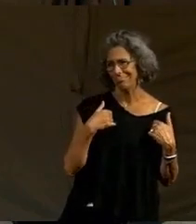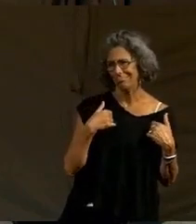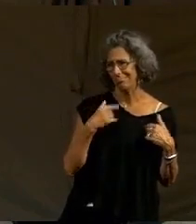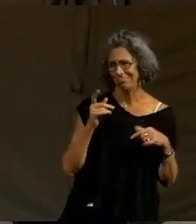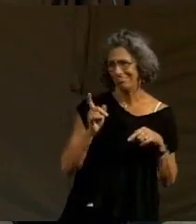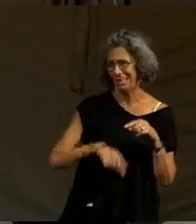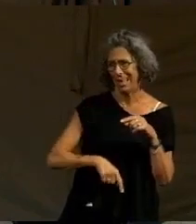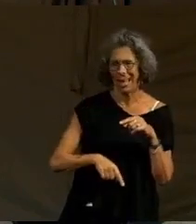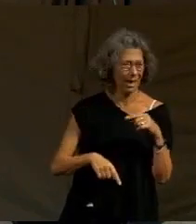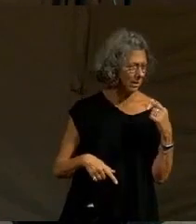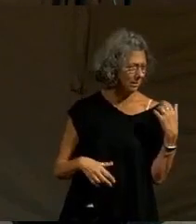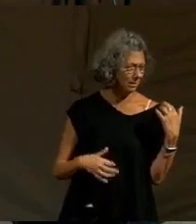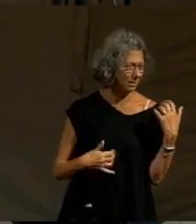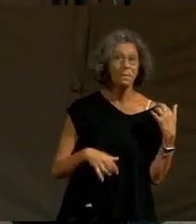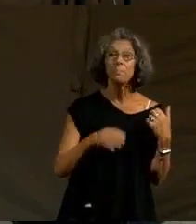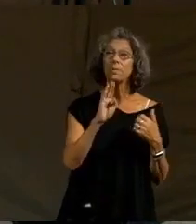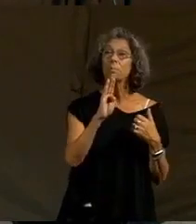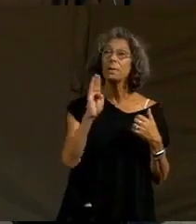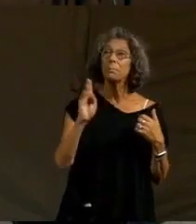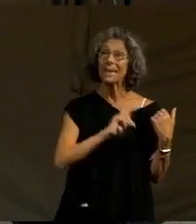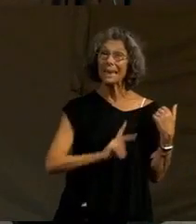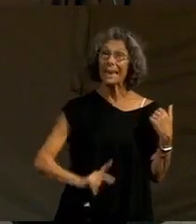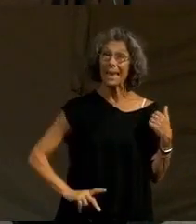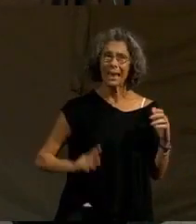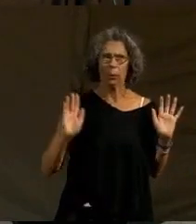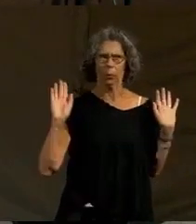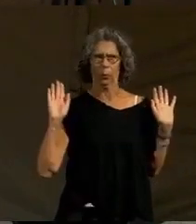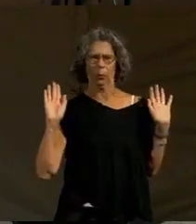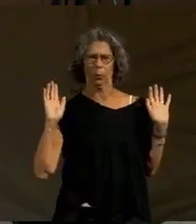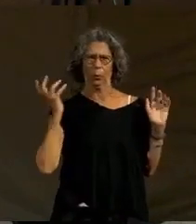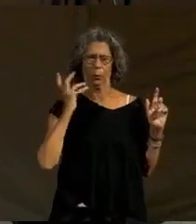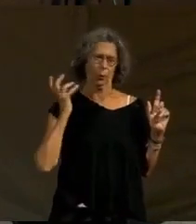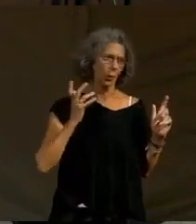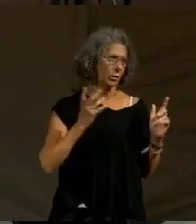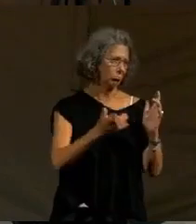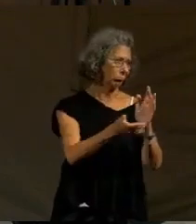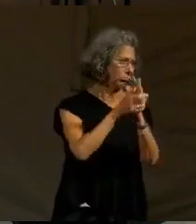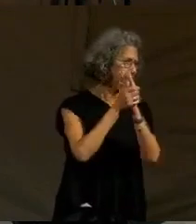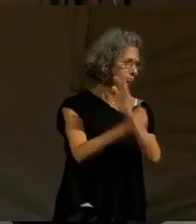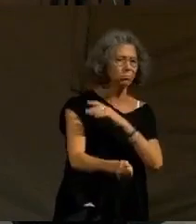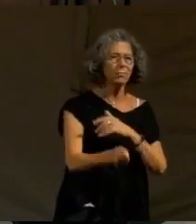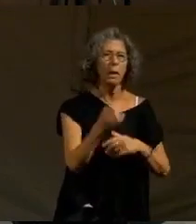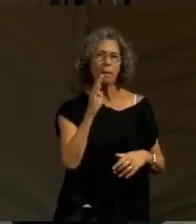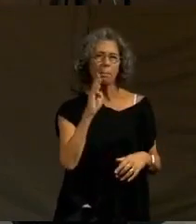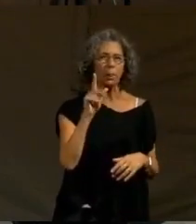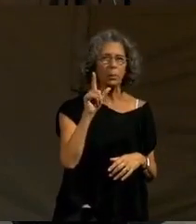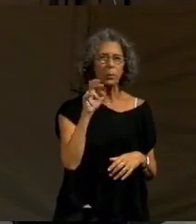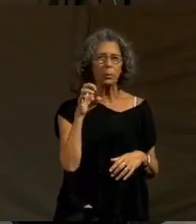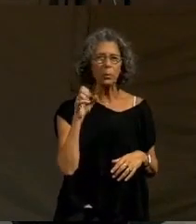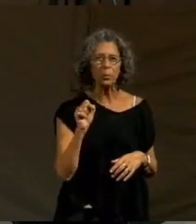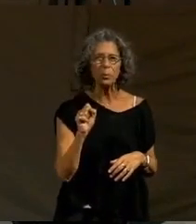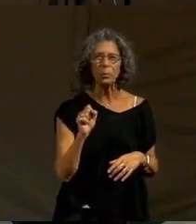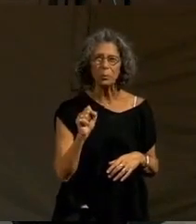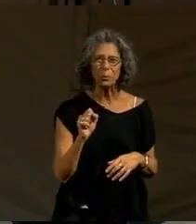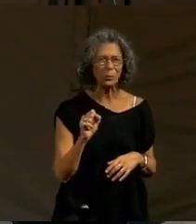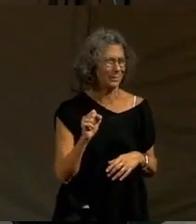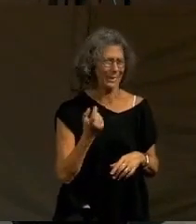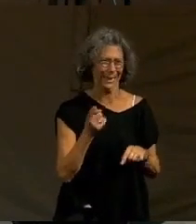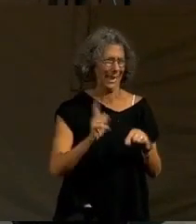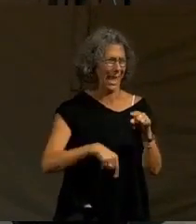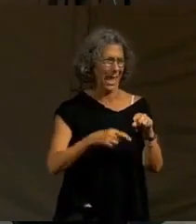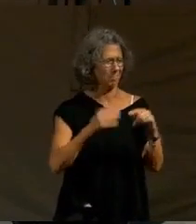King. B.B. King was the king of the blues. And no matter who you listen to, it's hard to beat the